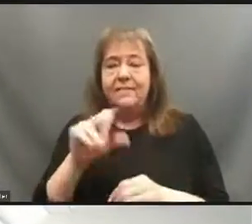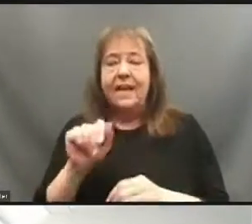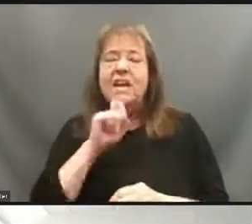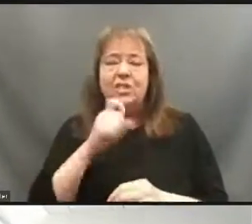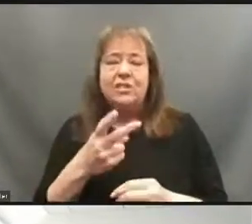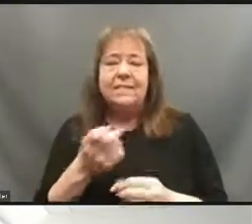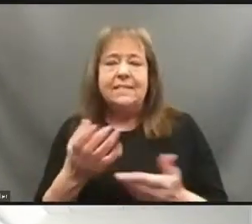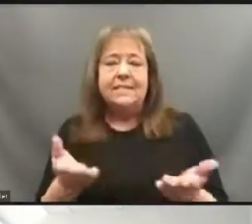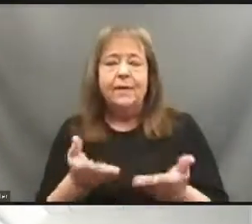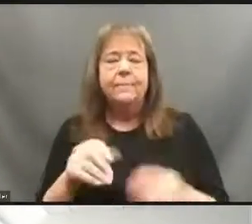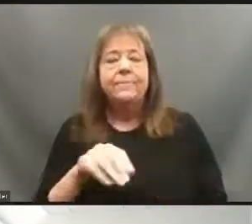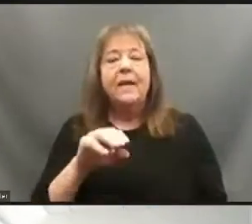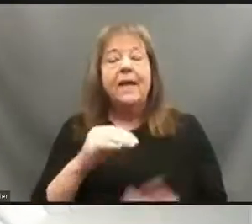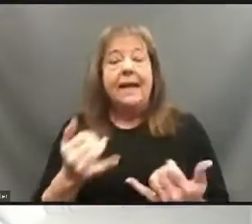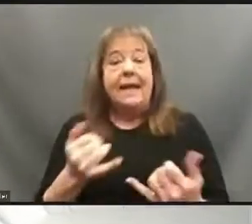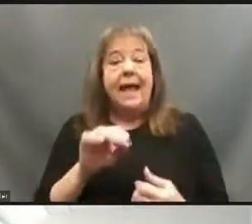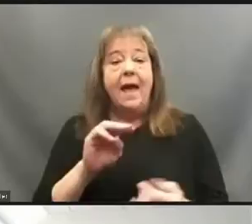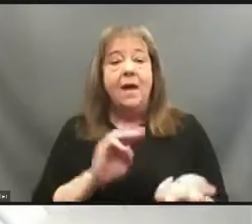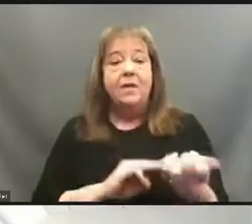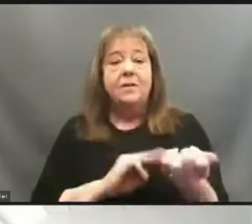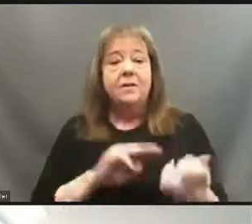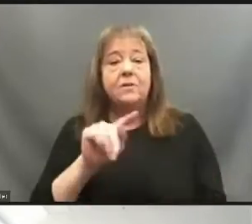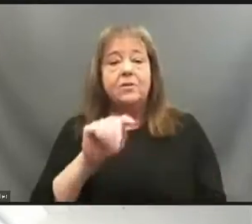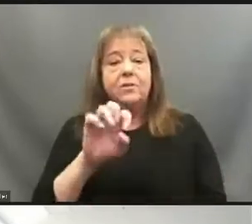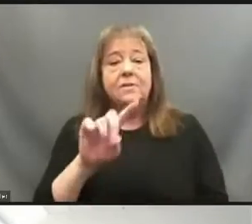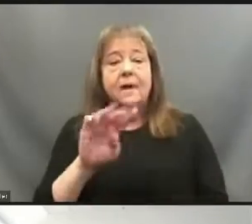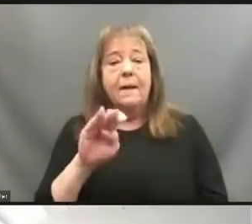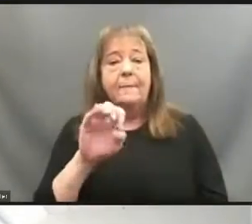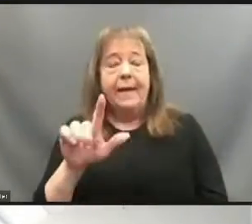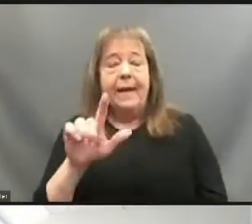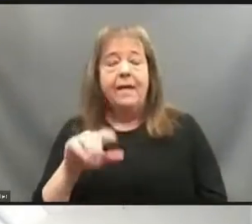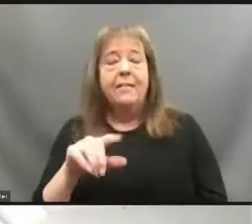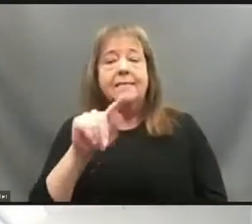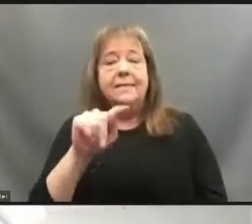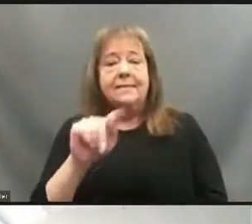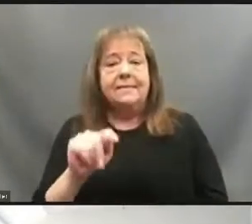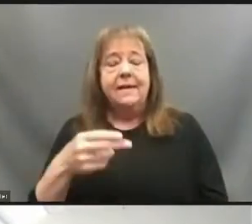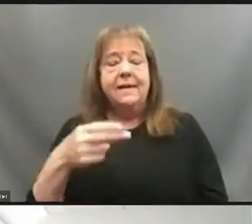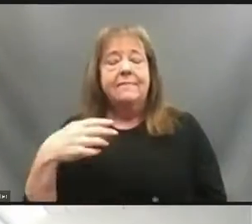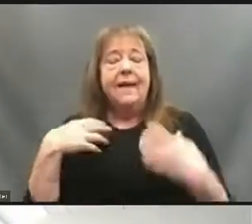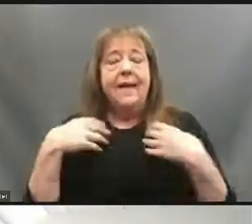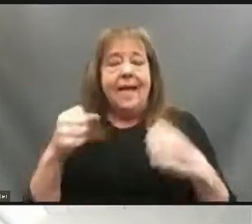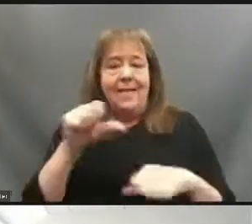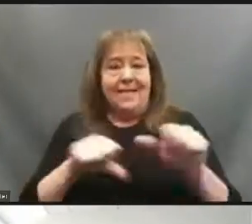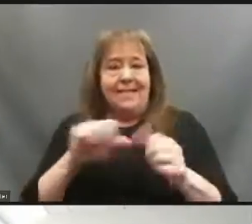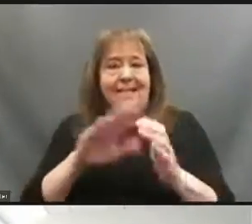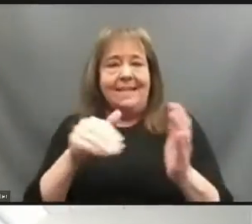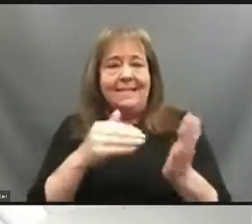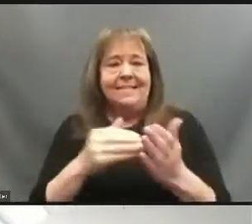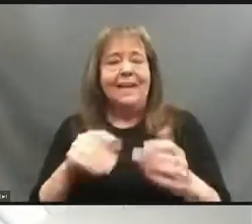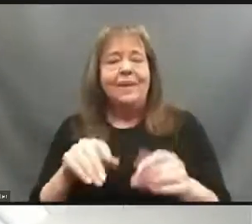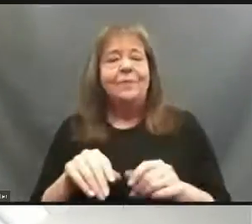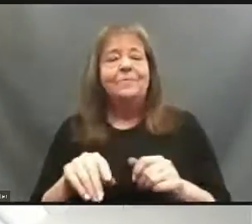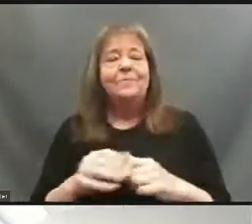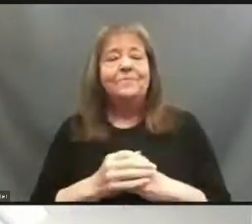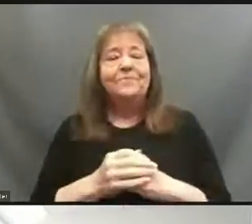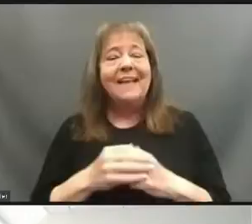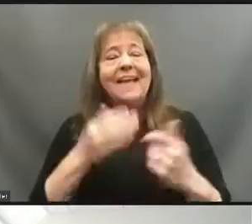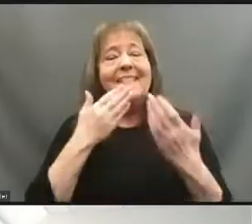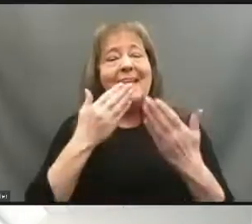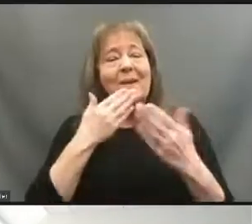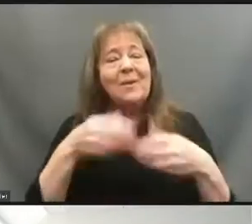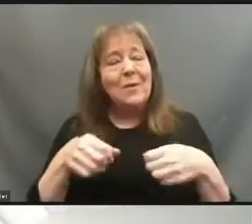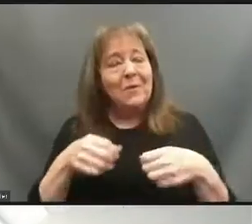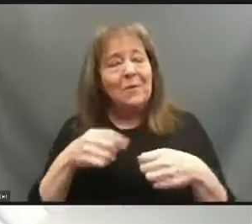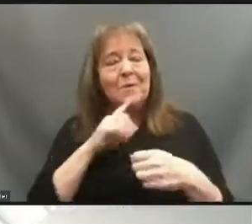Bell, Public Health Authority, Texas State University Health Sciences Center. Dr. Bell, how are you? Doing well. Thank you, David. Appreciate the opportunity to be